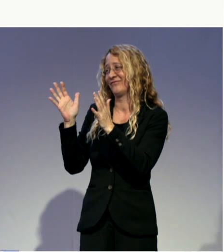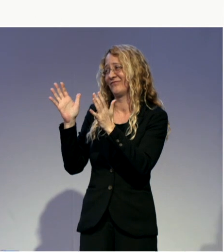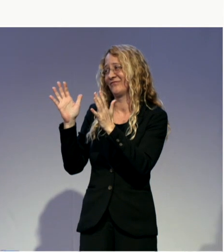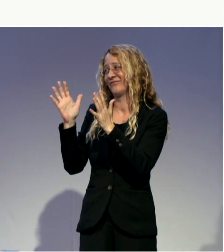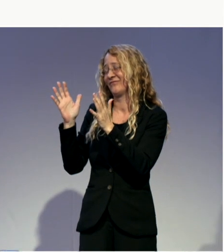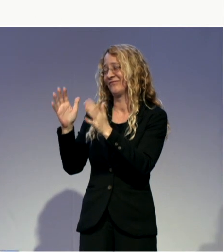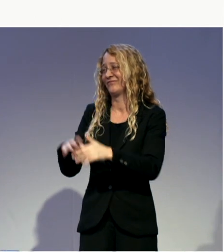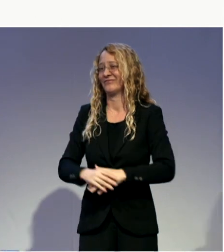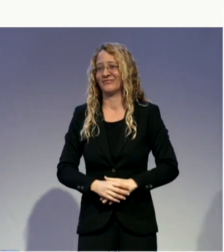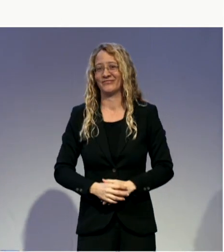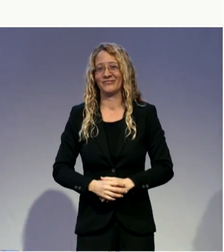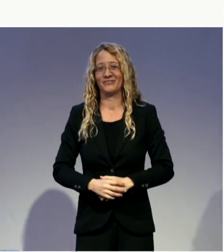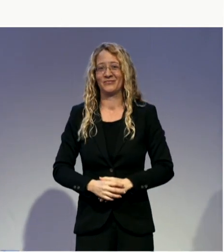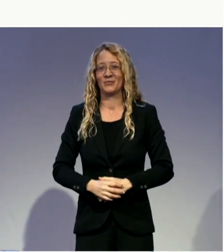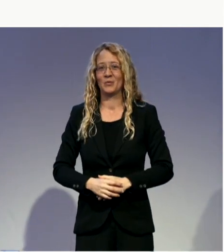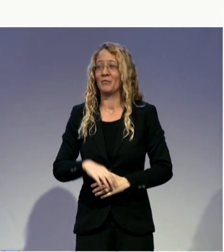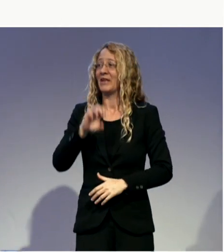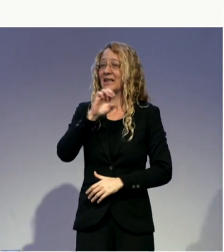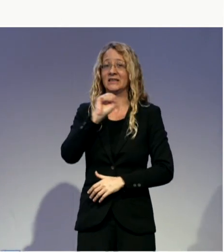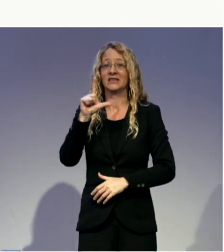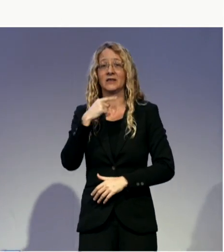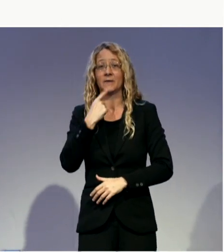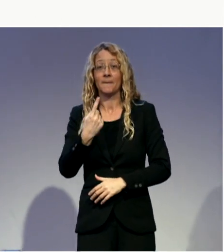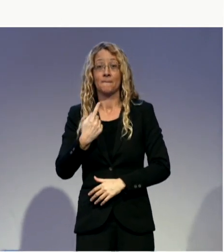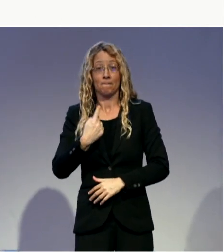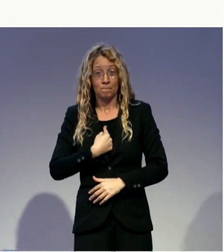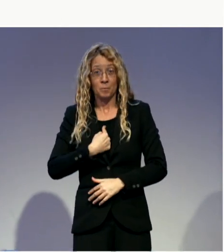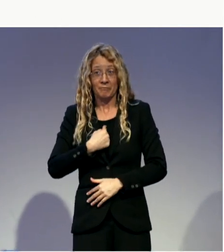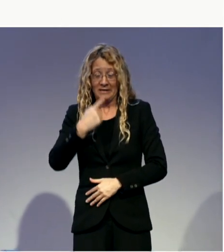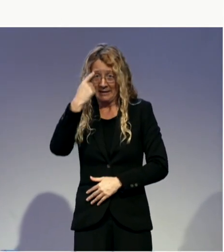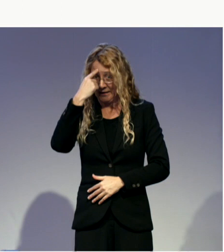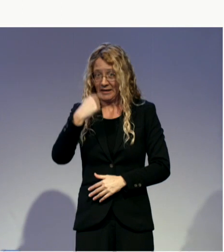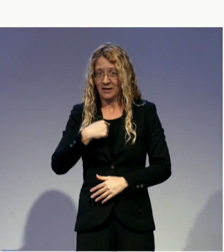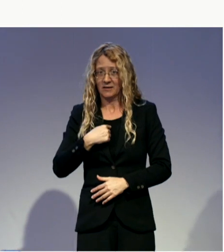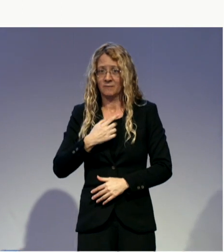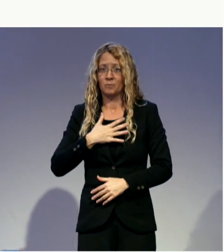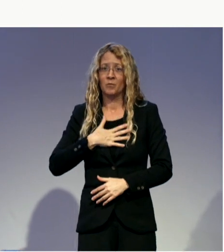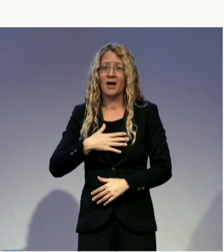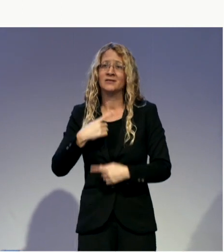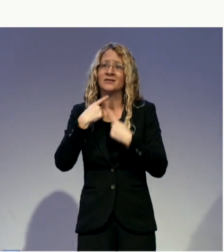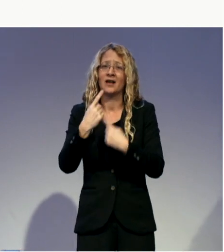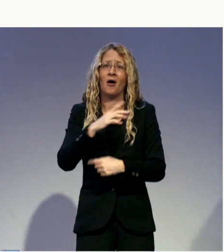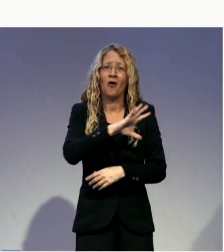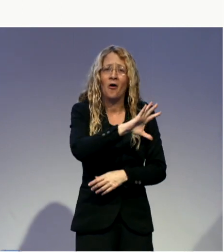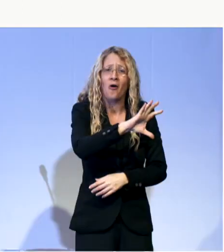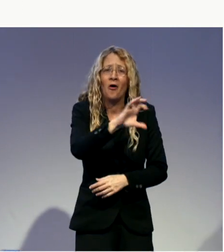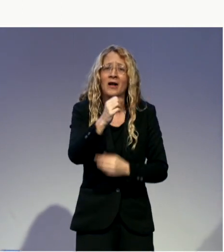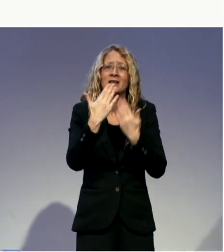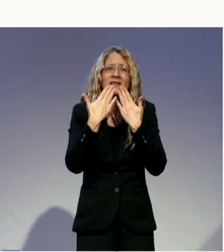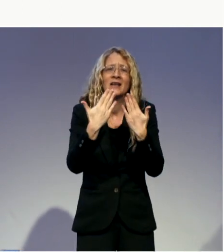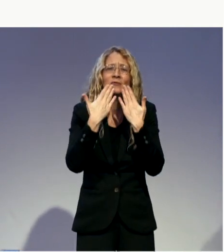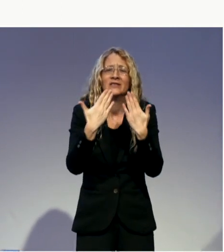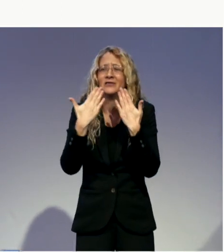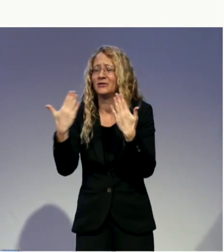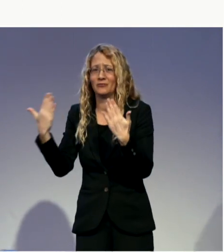And I will also thank so much you all for coming and the whole team for